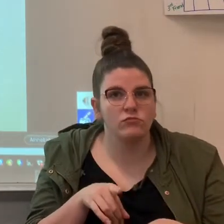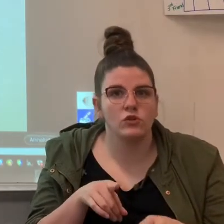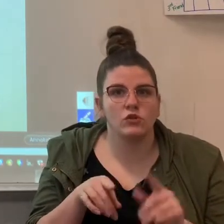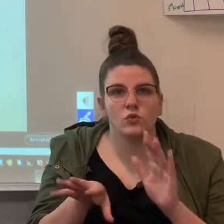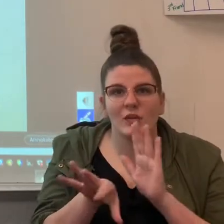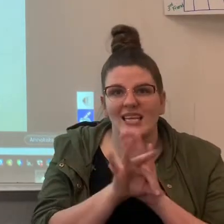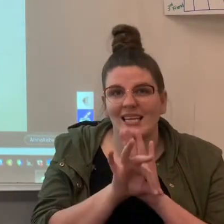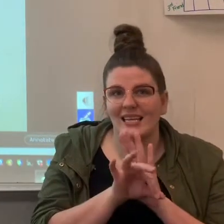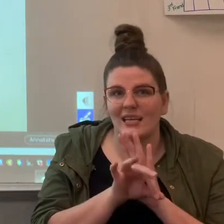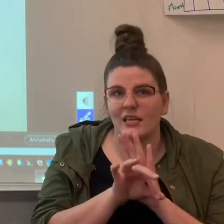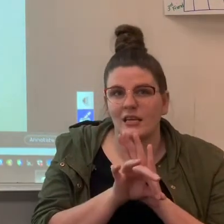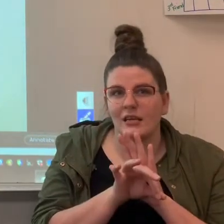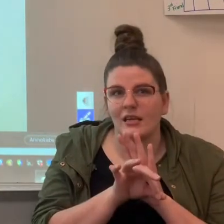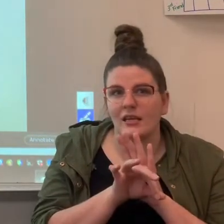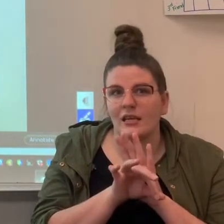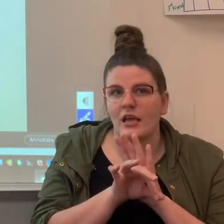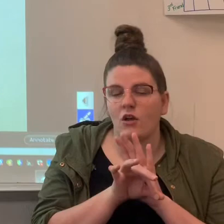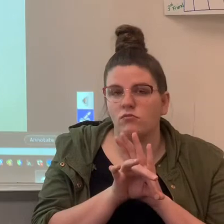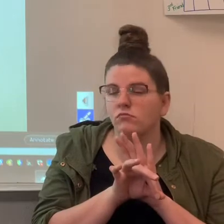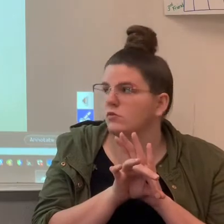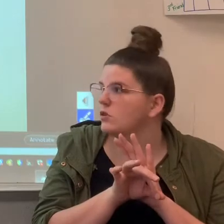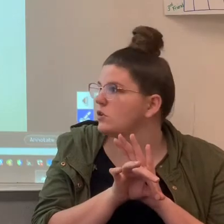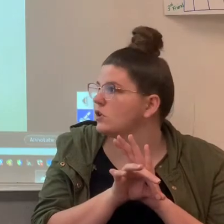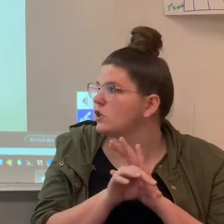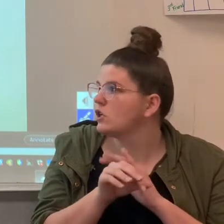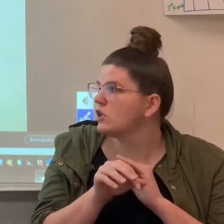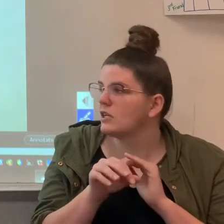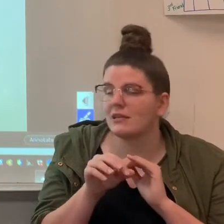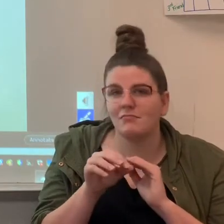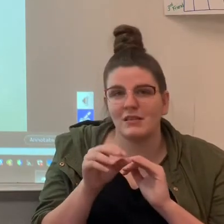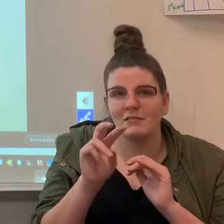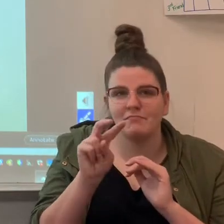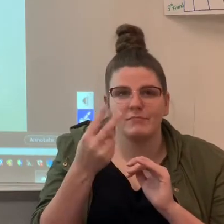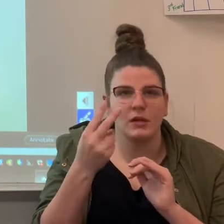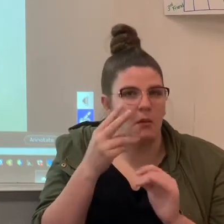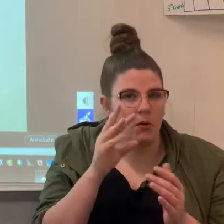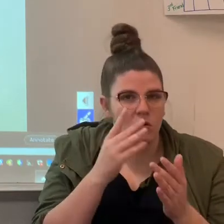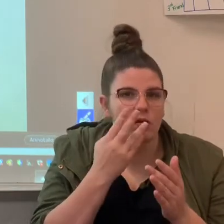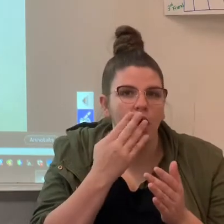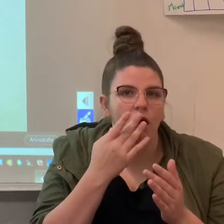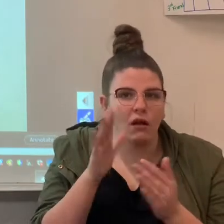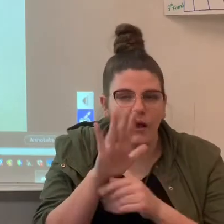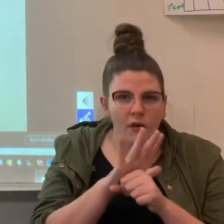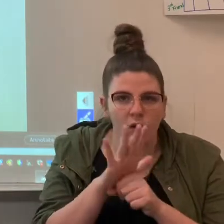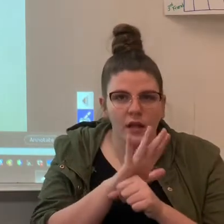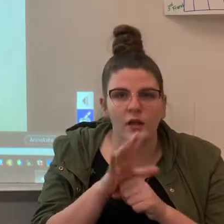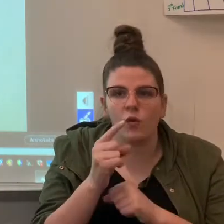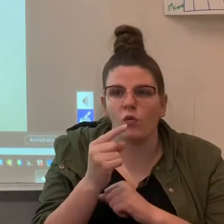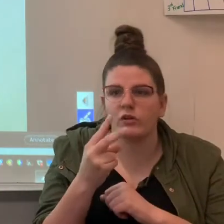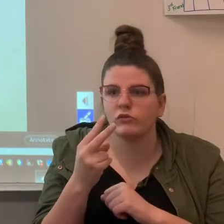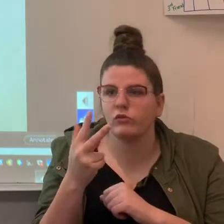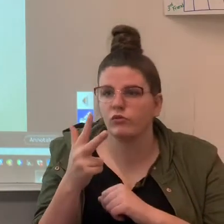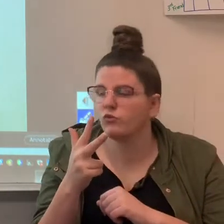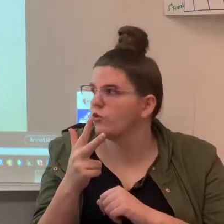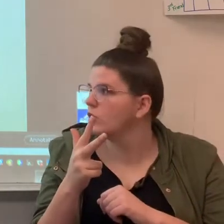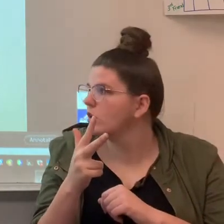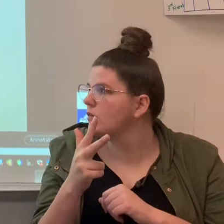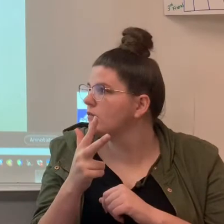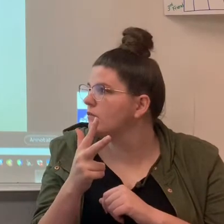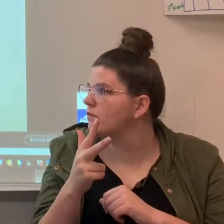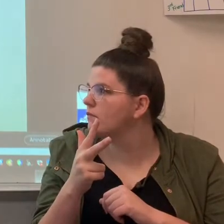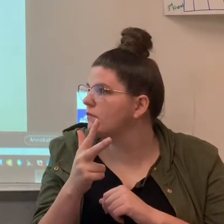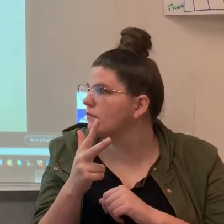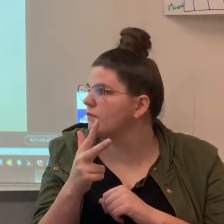shaded areas as our numerator. So we would have 1, 2, 3 out of our total that we have, which is 1, 2,